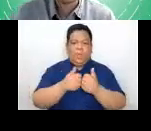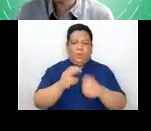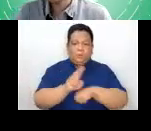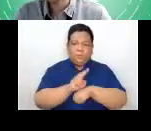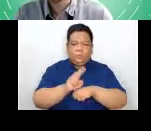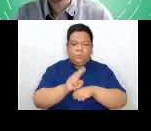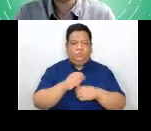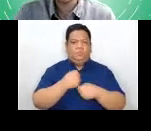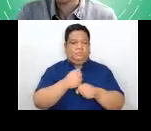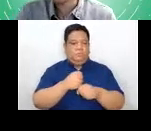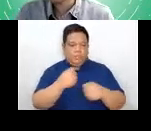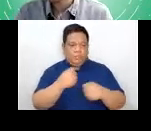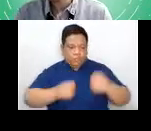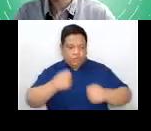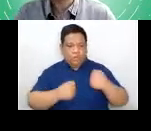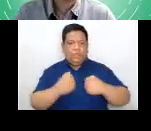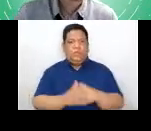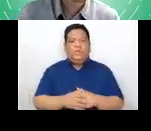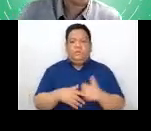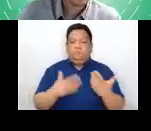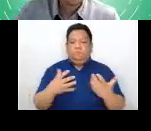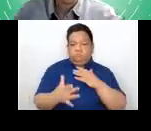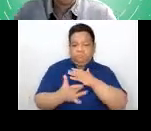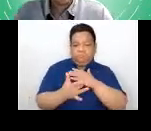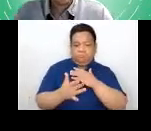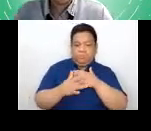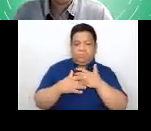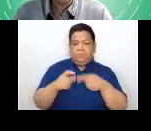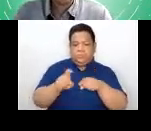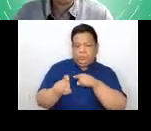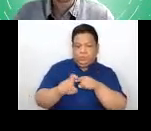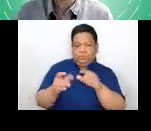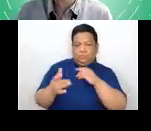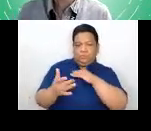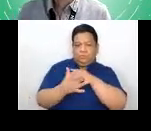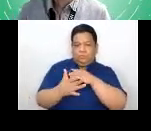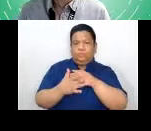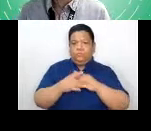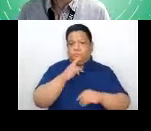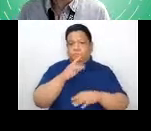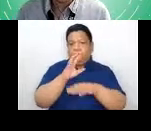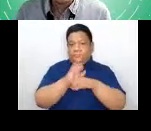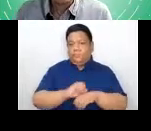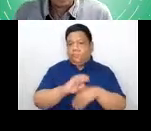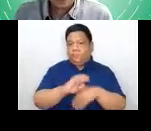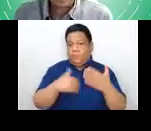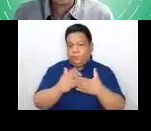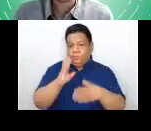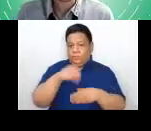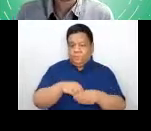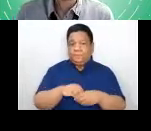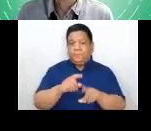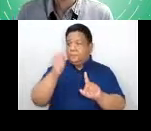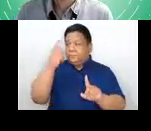cars, manufacturing planes, electronics. All of those are usually the first bit. But because of